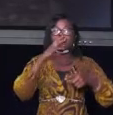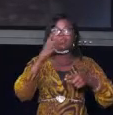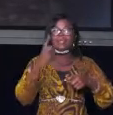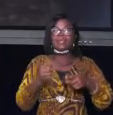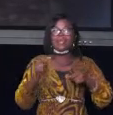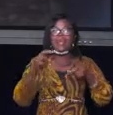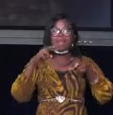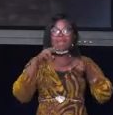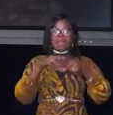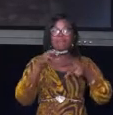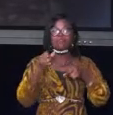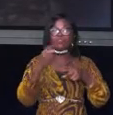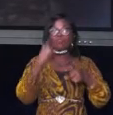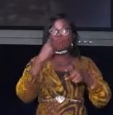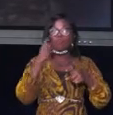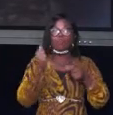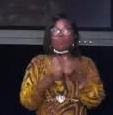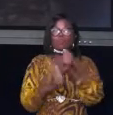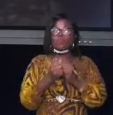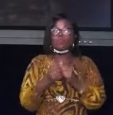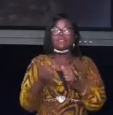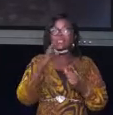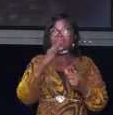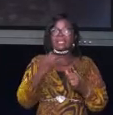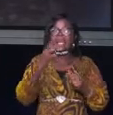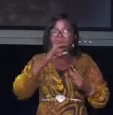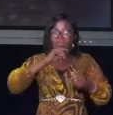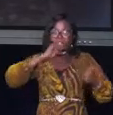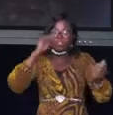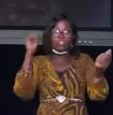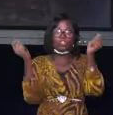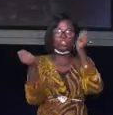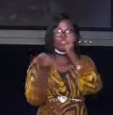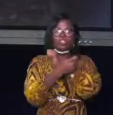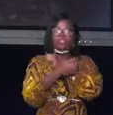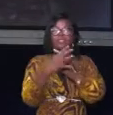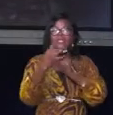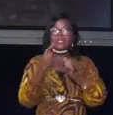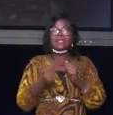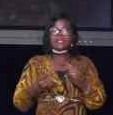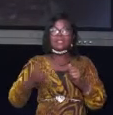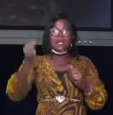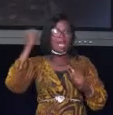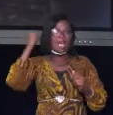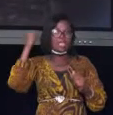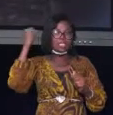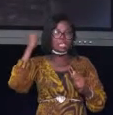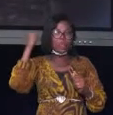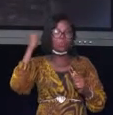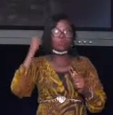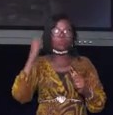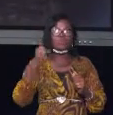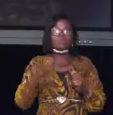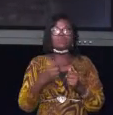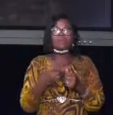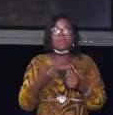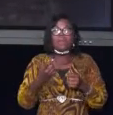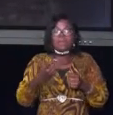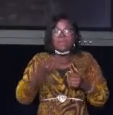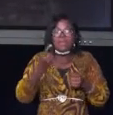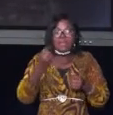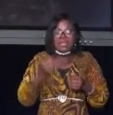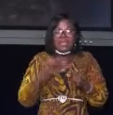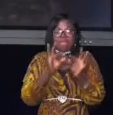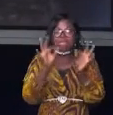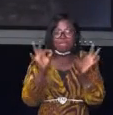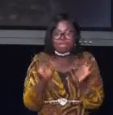which form their past tense and past participle by changing their sound, especially the vowel sound.